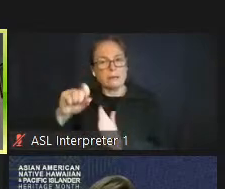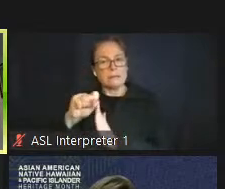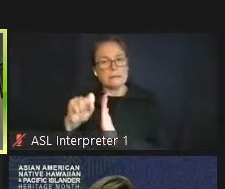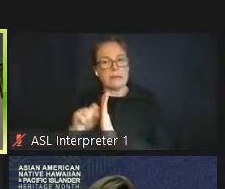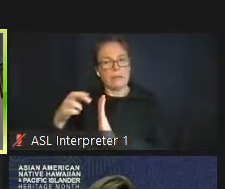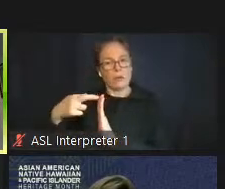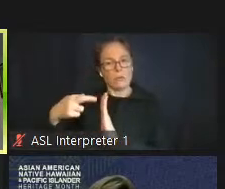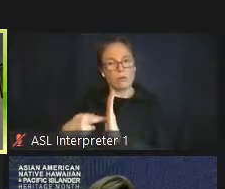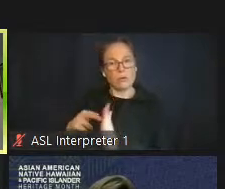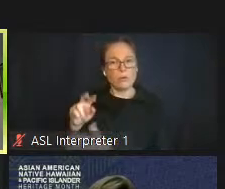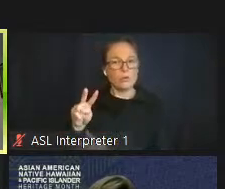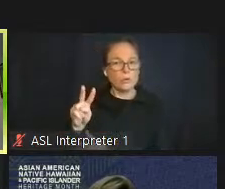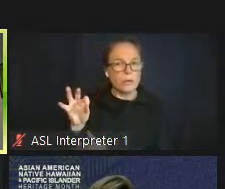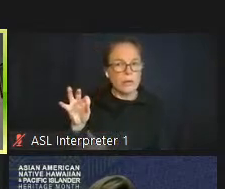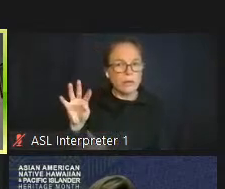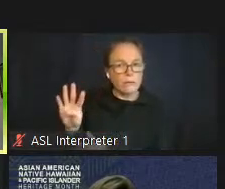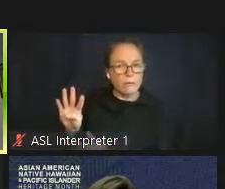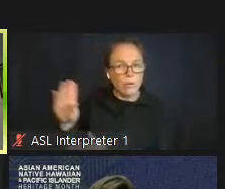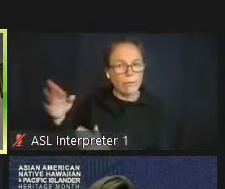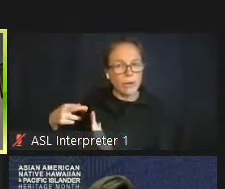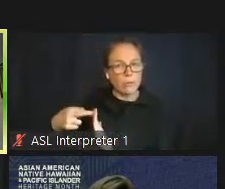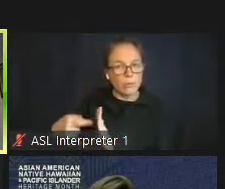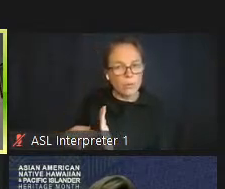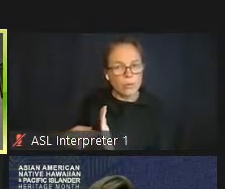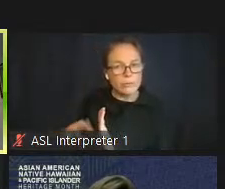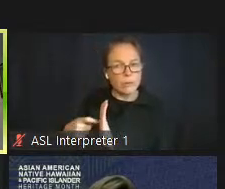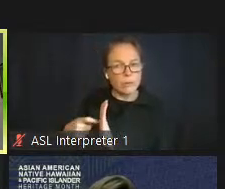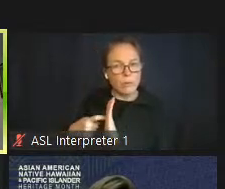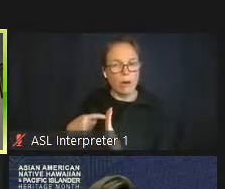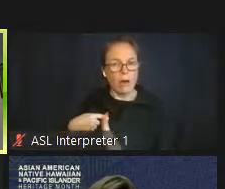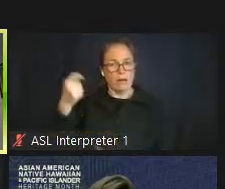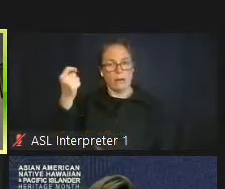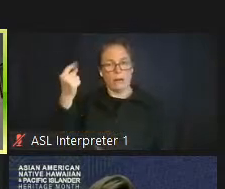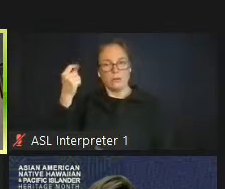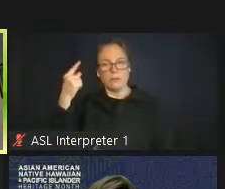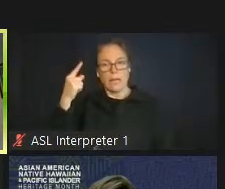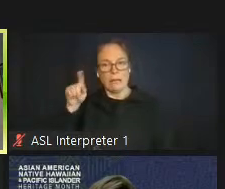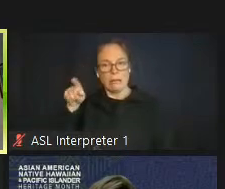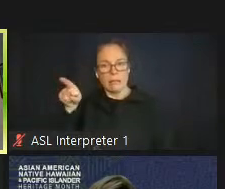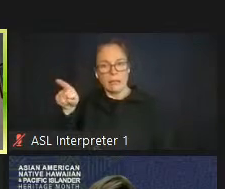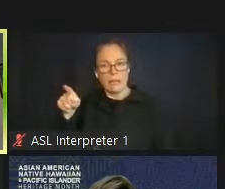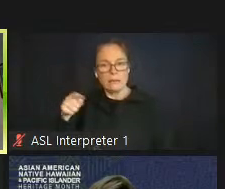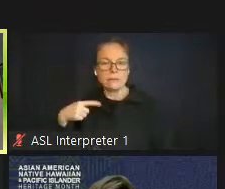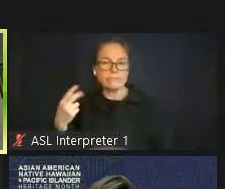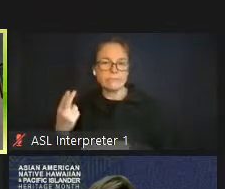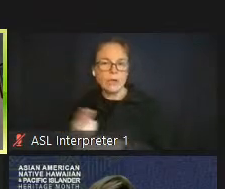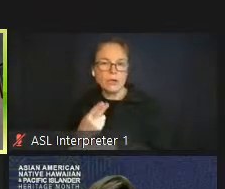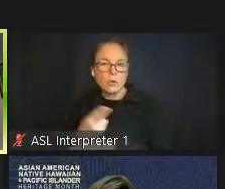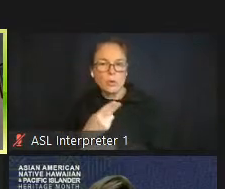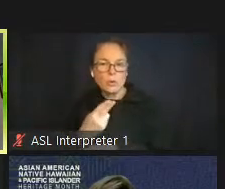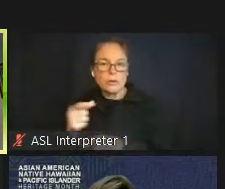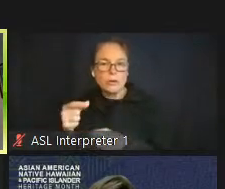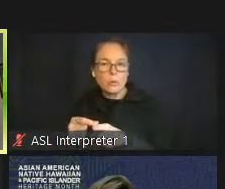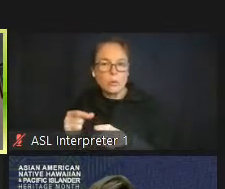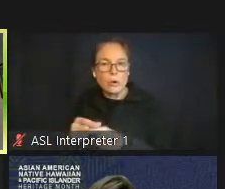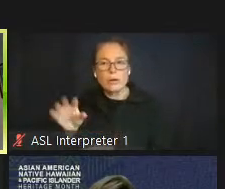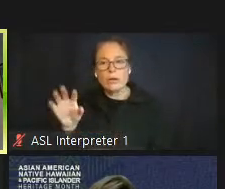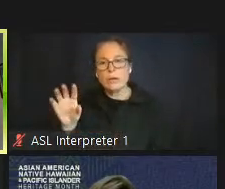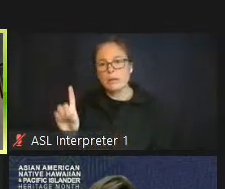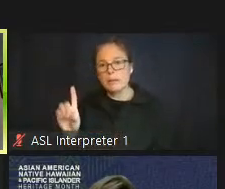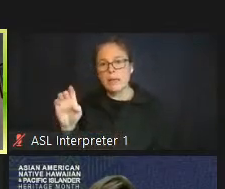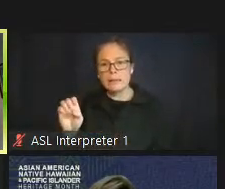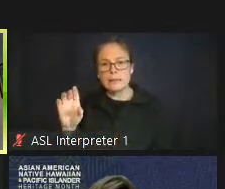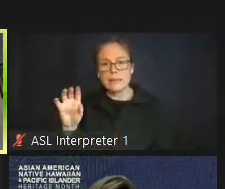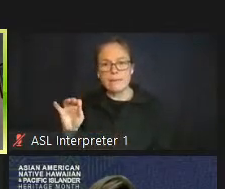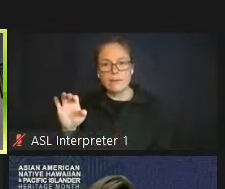294 and what the requirements are, practicing it all the time. So I use the term deficit, but that's not a good term, but it